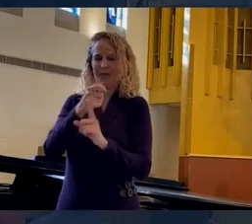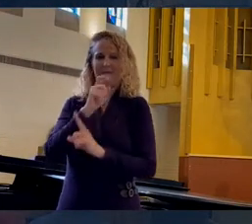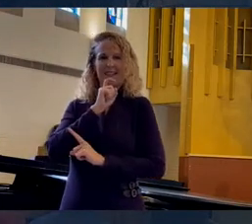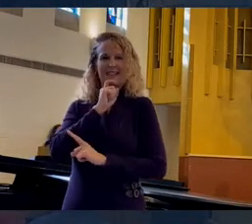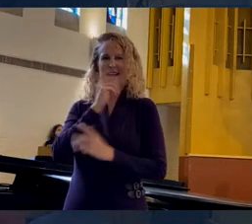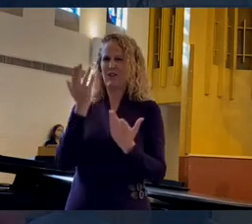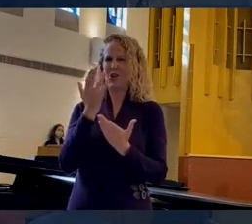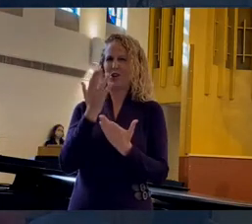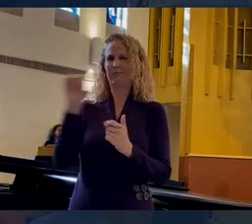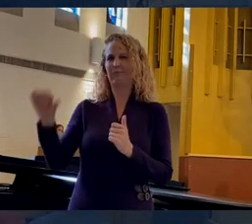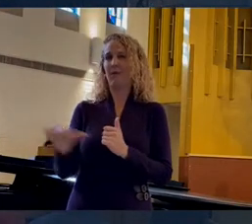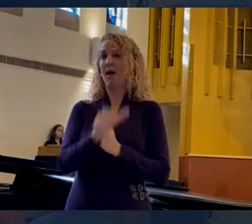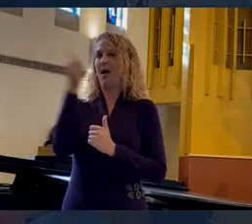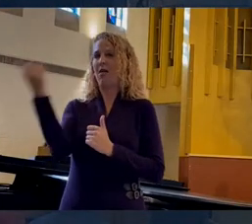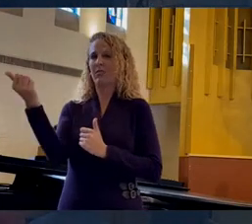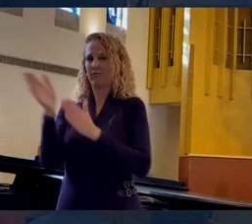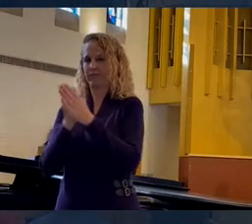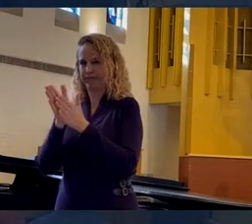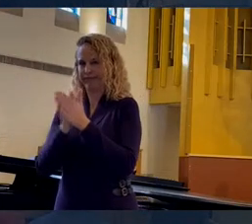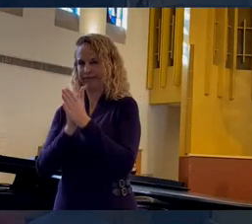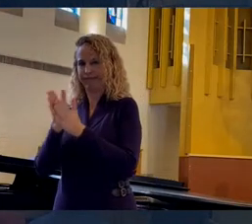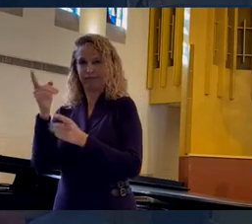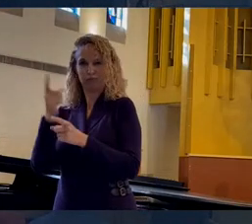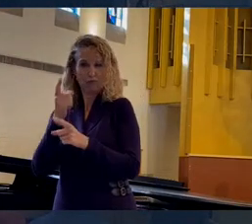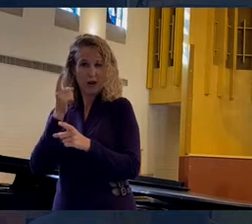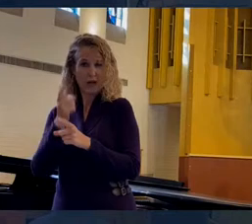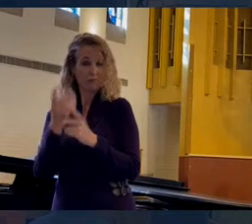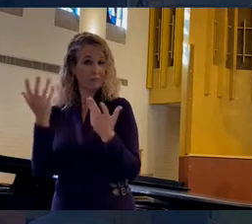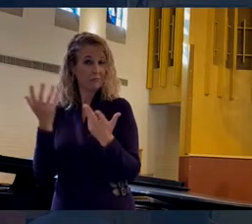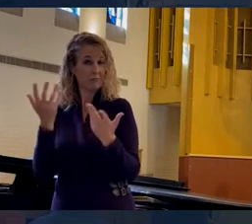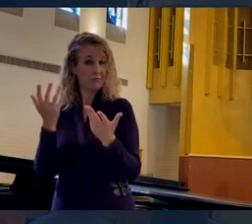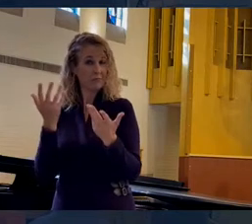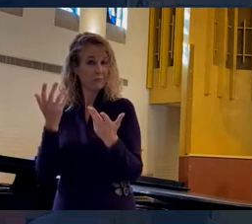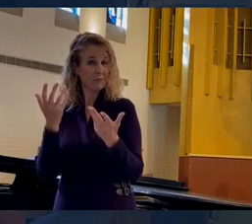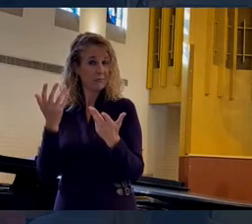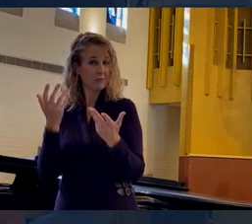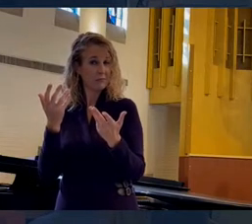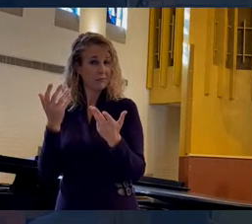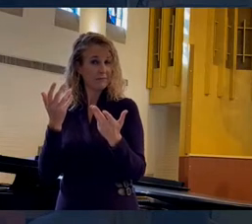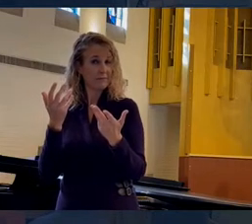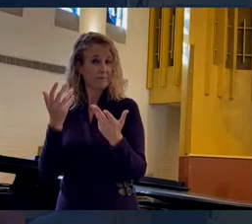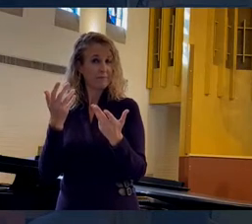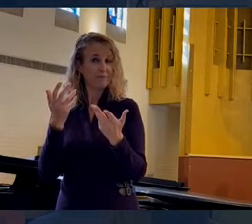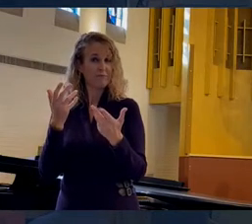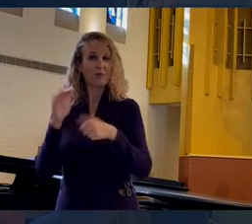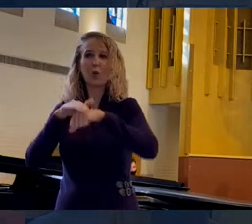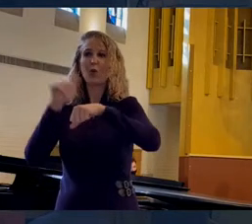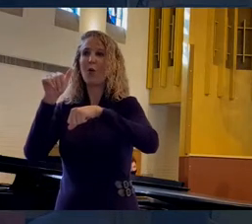Xavier, there's another motive there. And the motive is this.